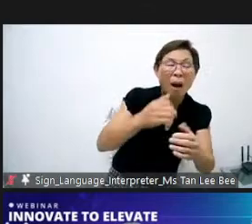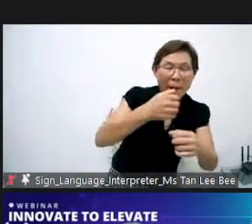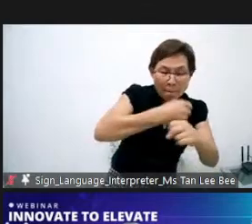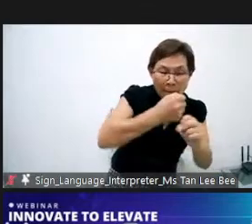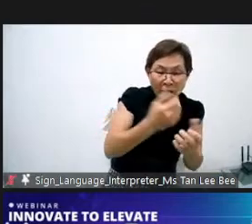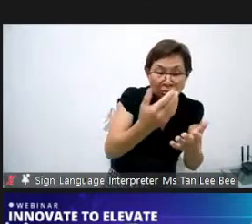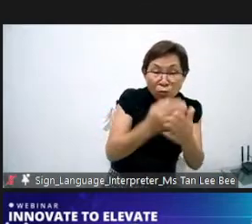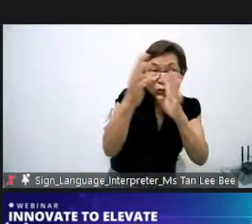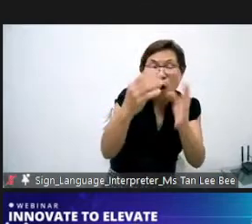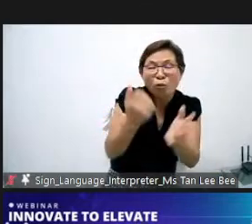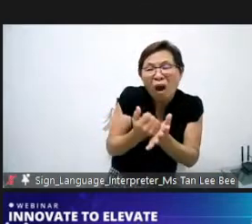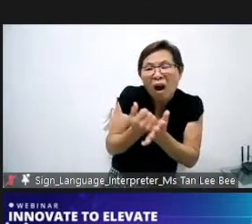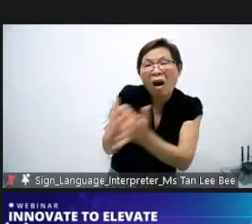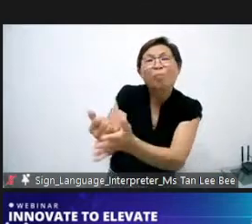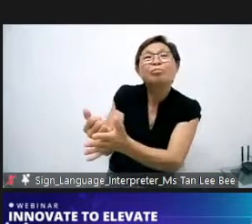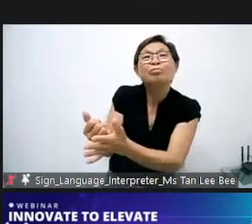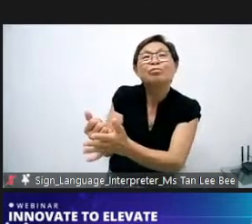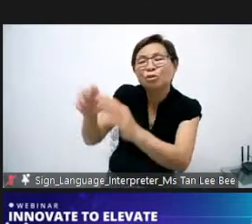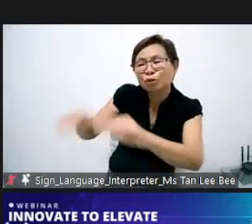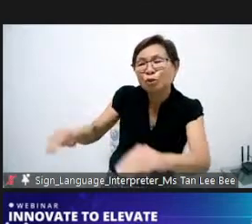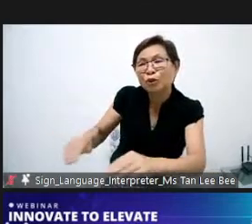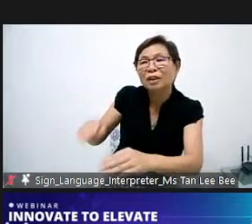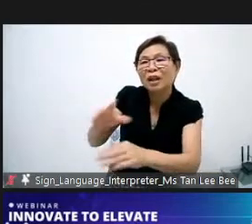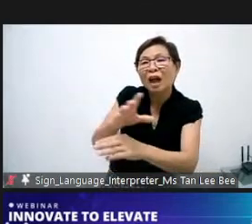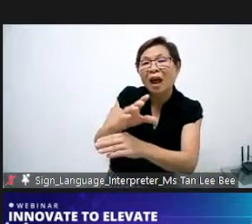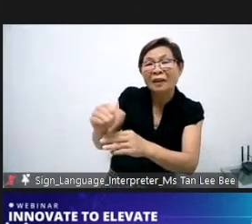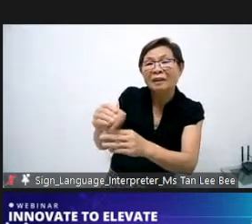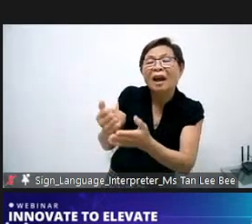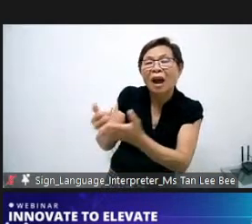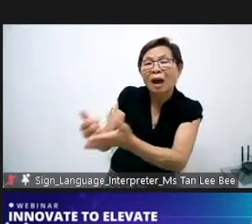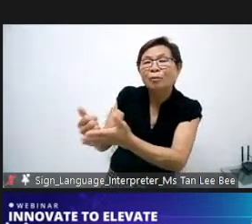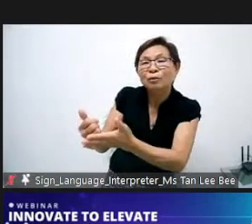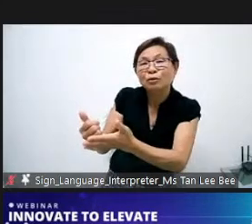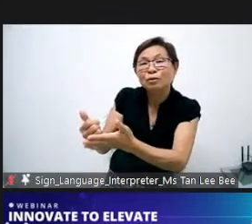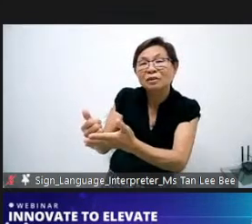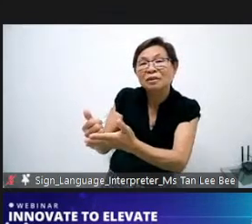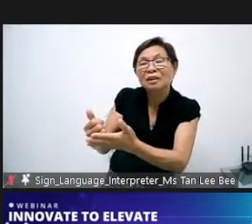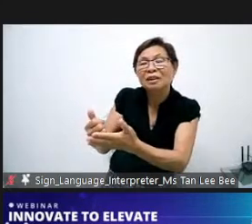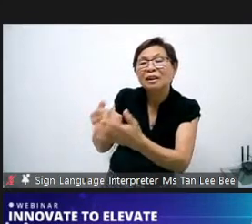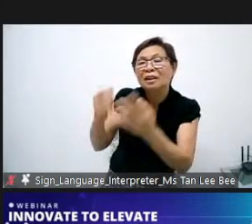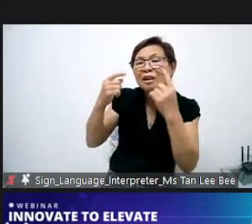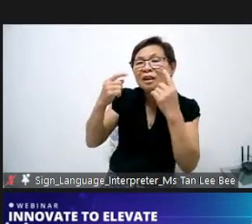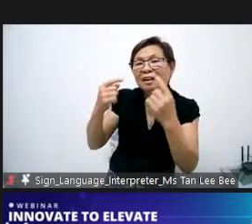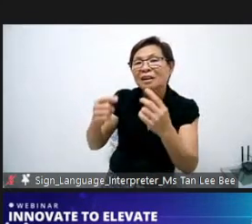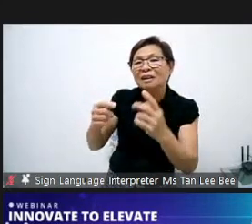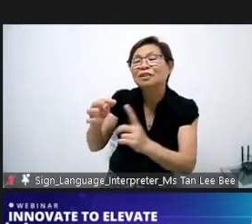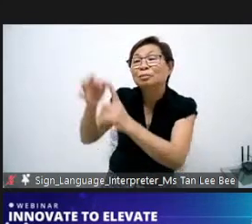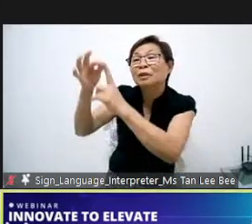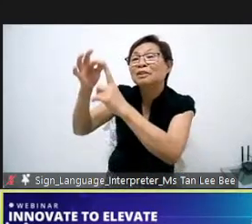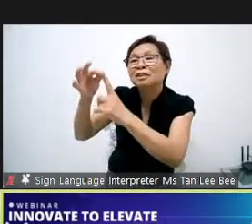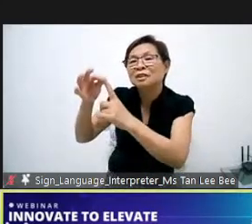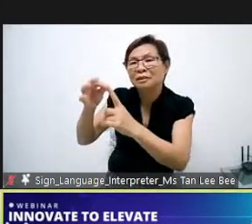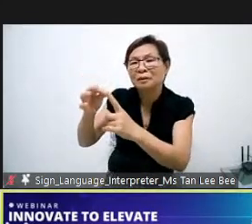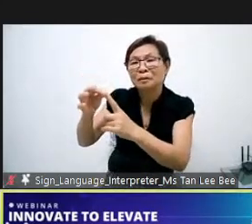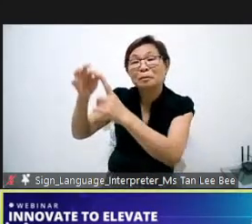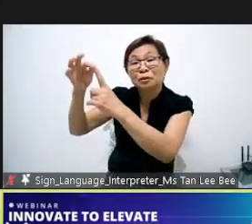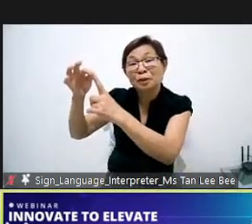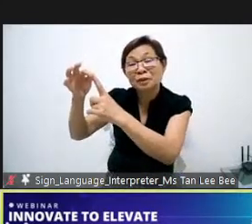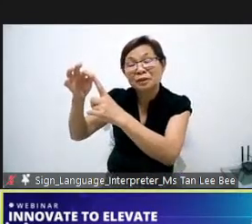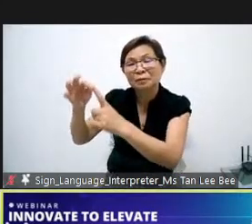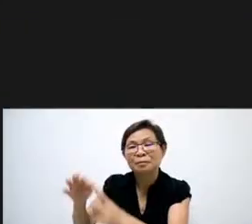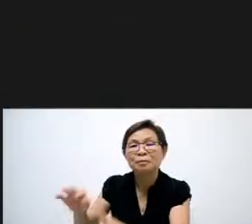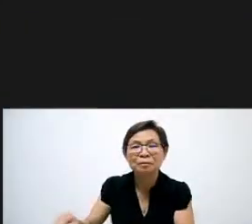students to gain their specialization. All right. Okay, that's all. Thank you,